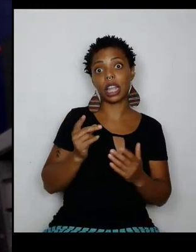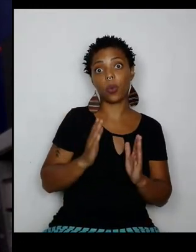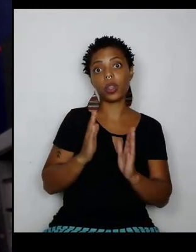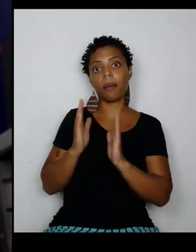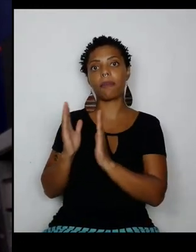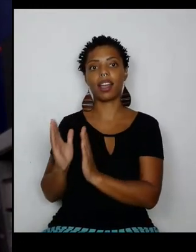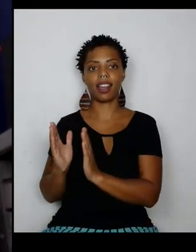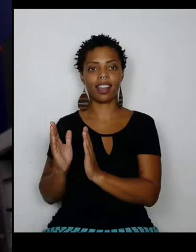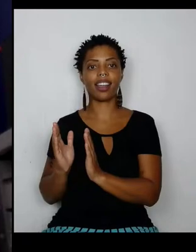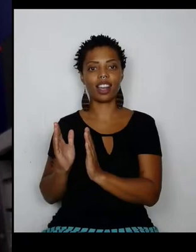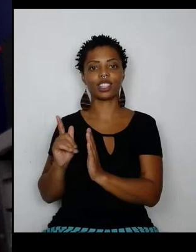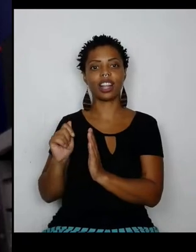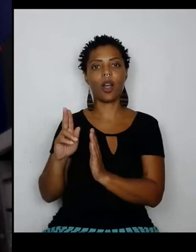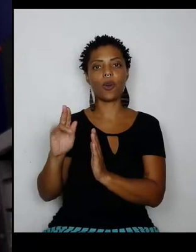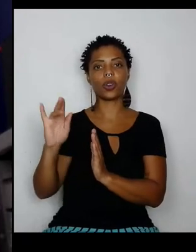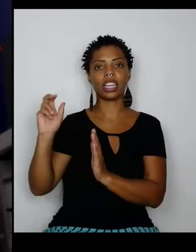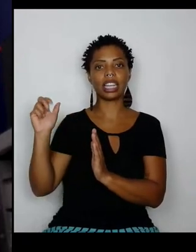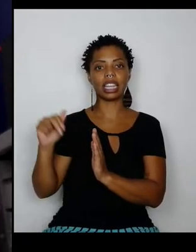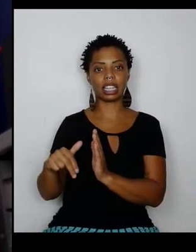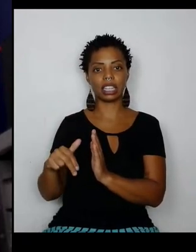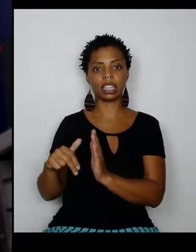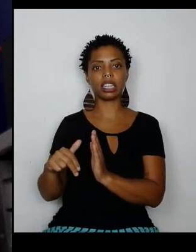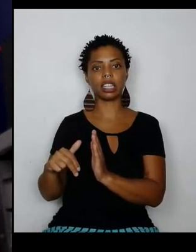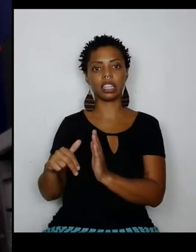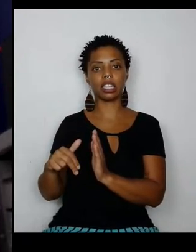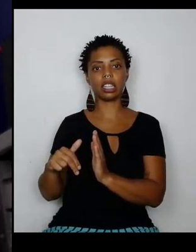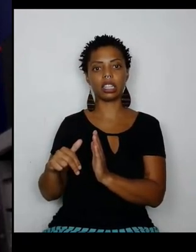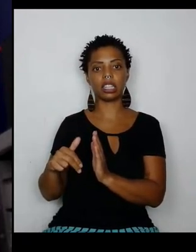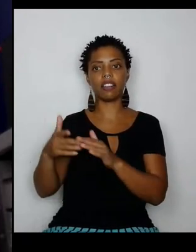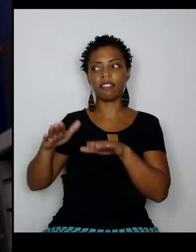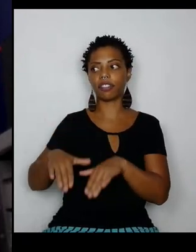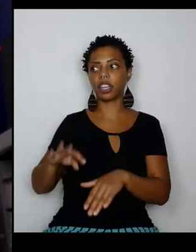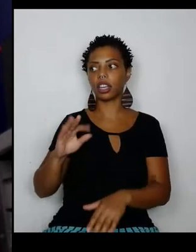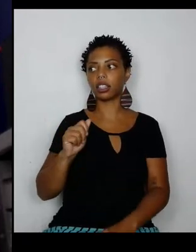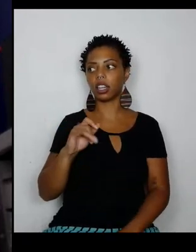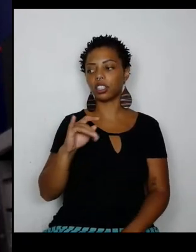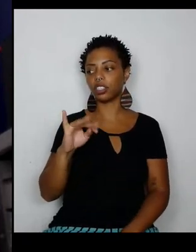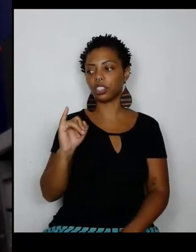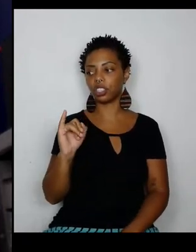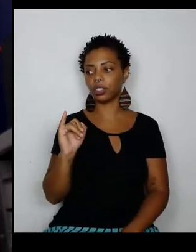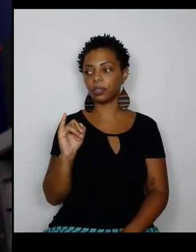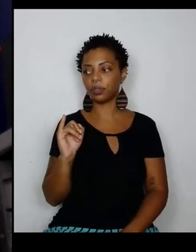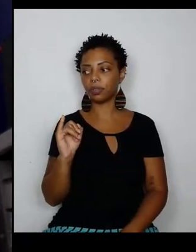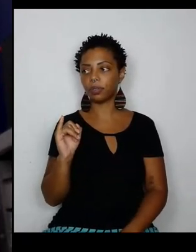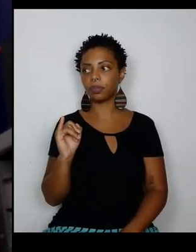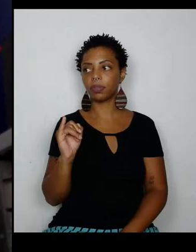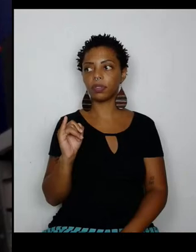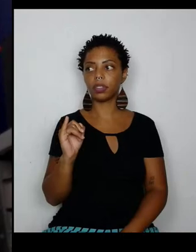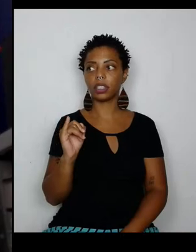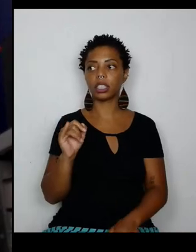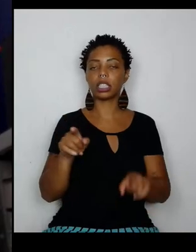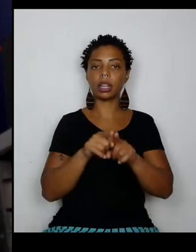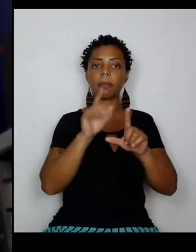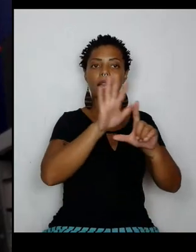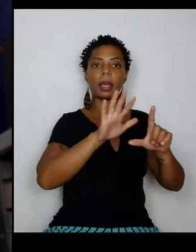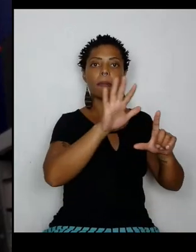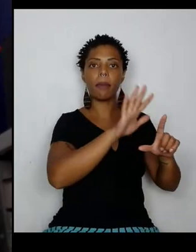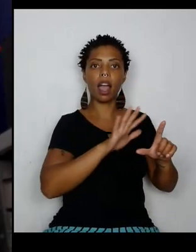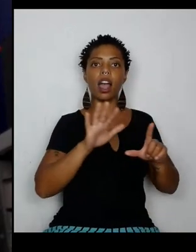and 1896 is part of that second moment where gogan was in tahiti